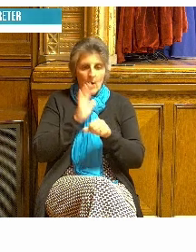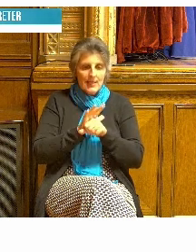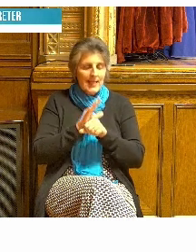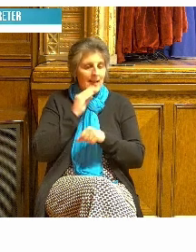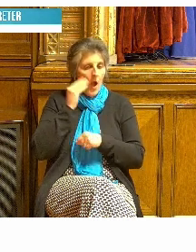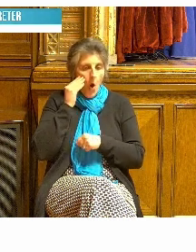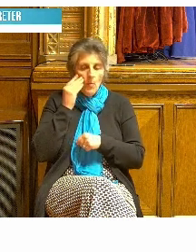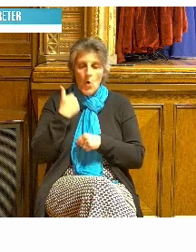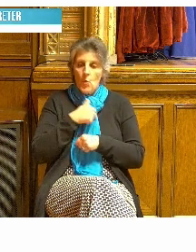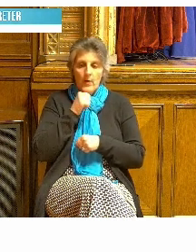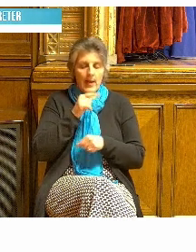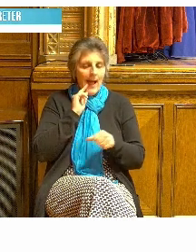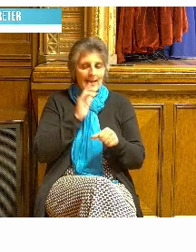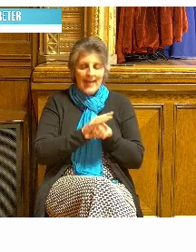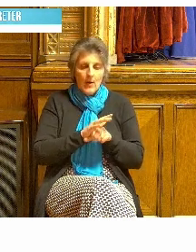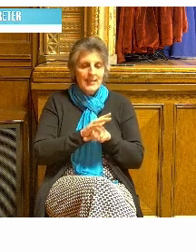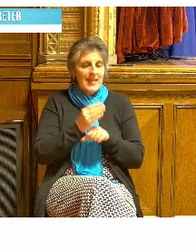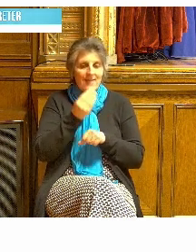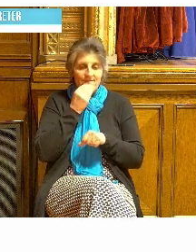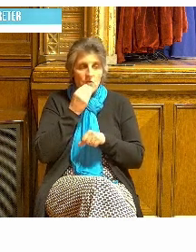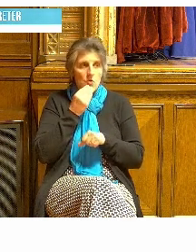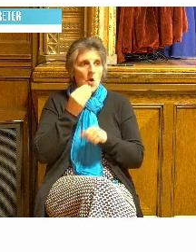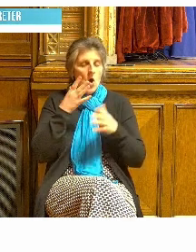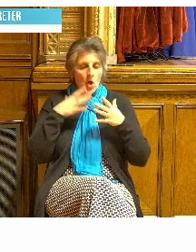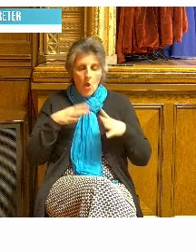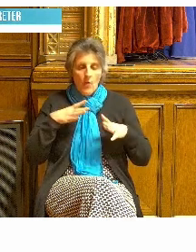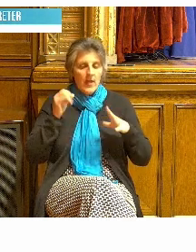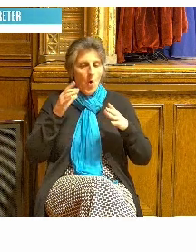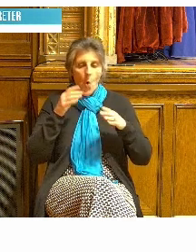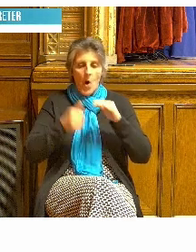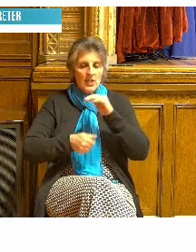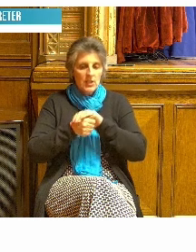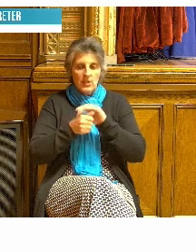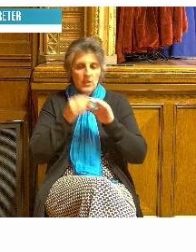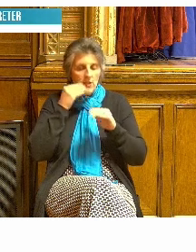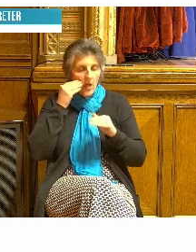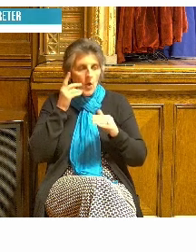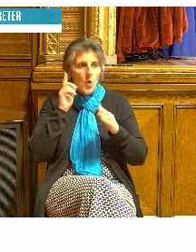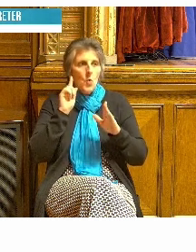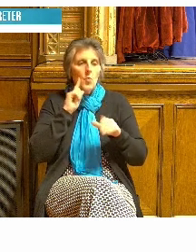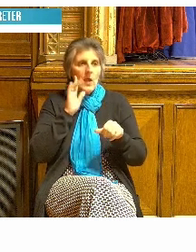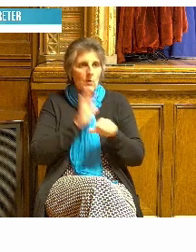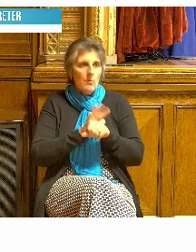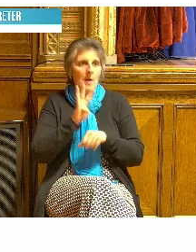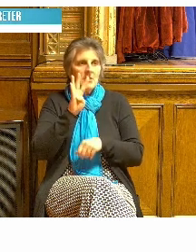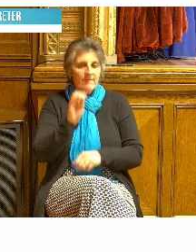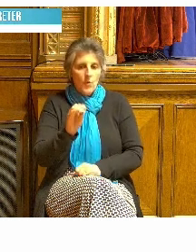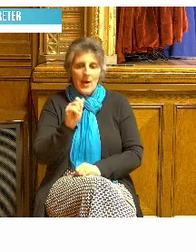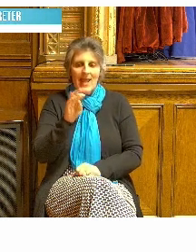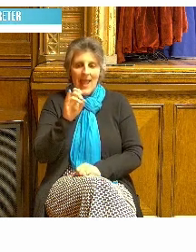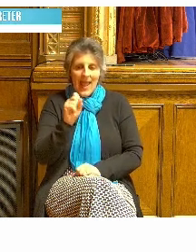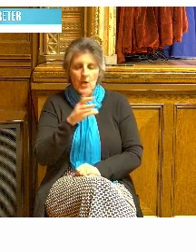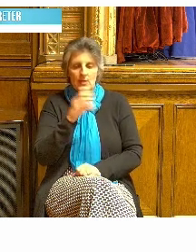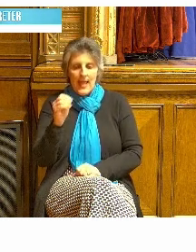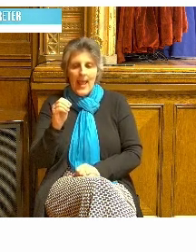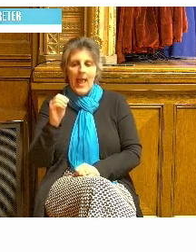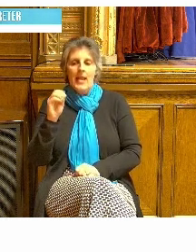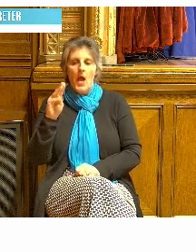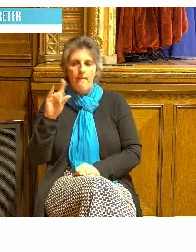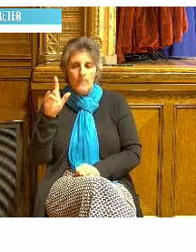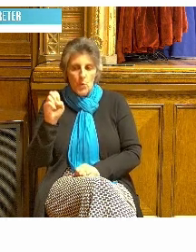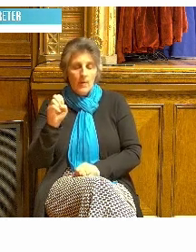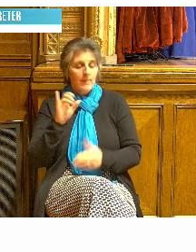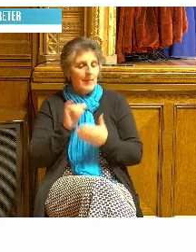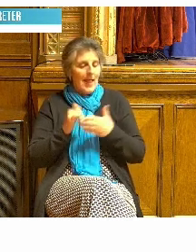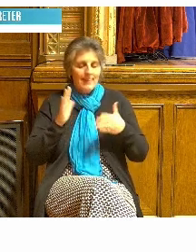a home. We were not guaranteed food, clothing, or shelter. We were promised 40 acres and a mule.